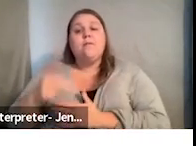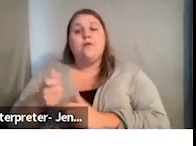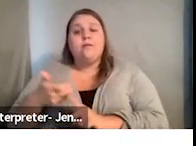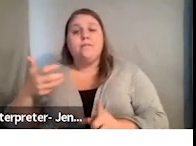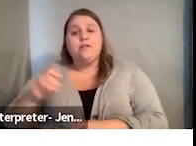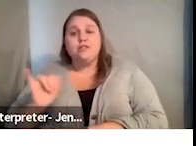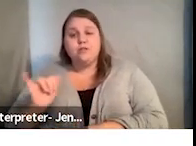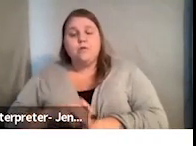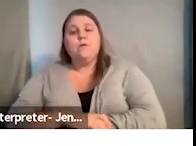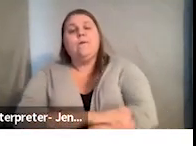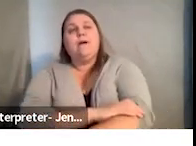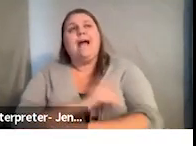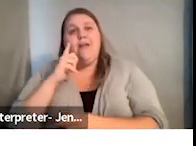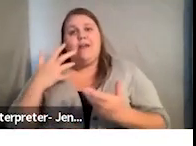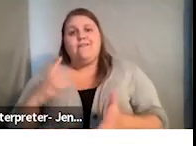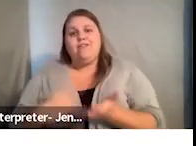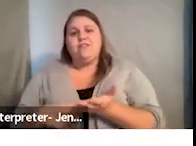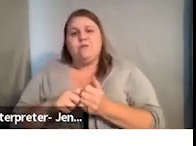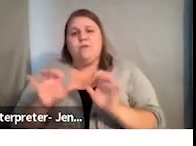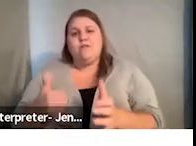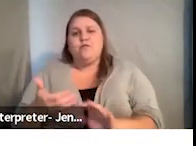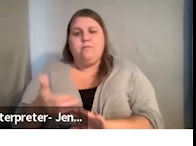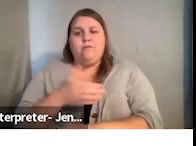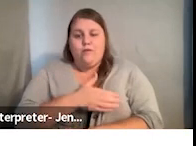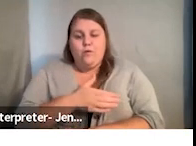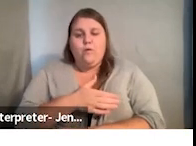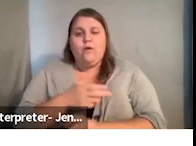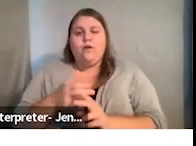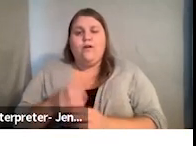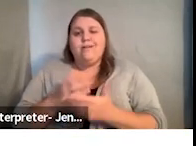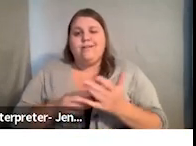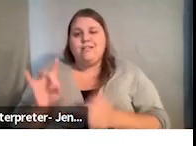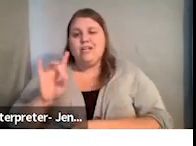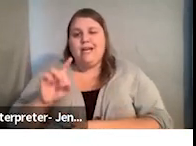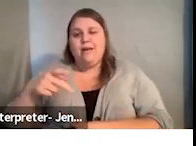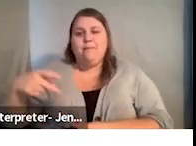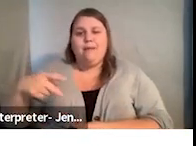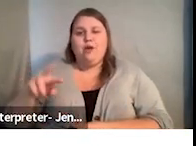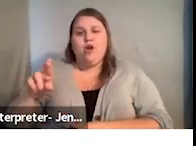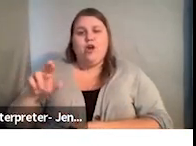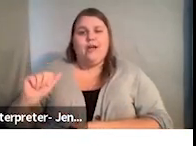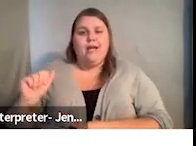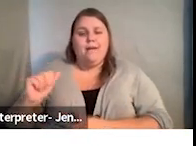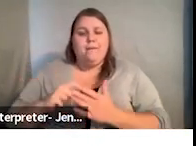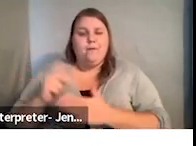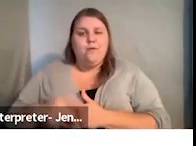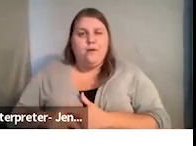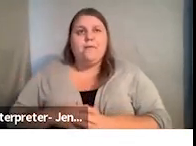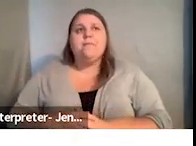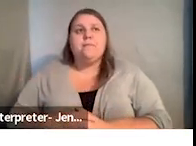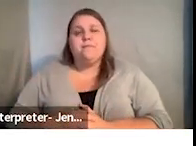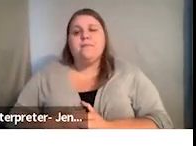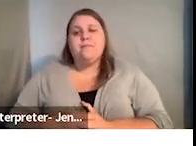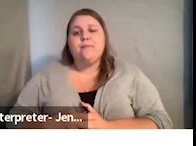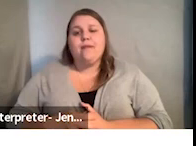about, again, I think I've spoken with this group before about the program, is the Section 8 PRA program. And